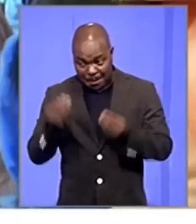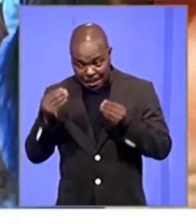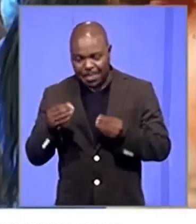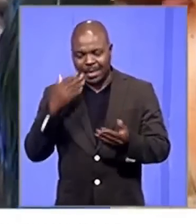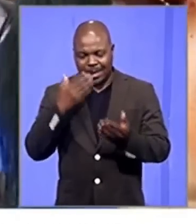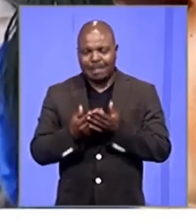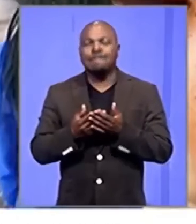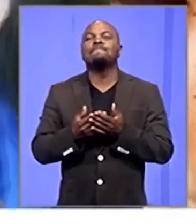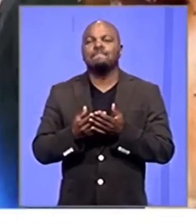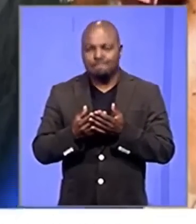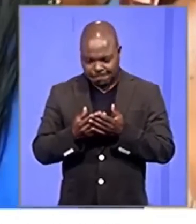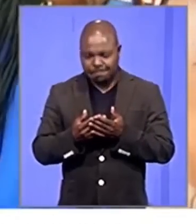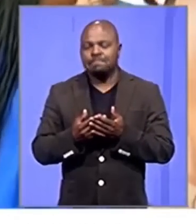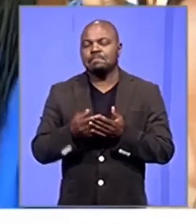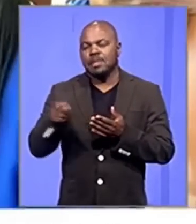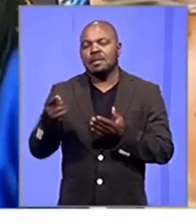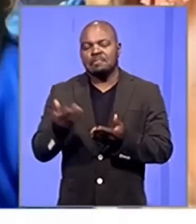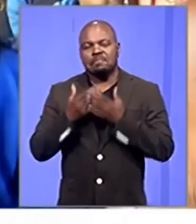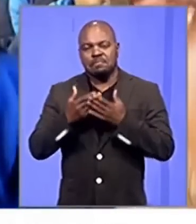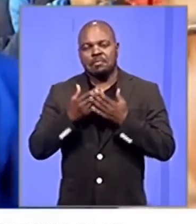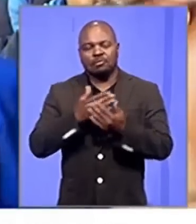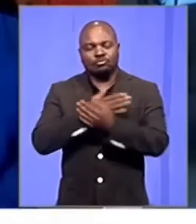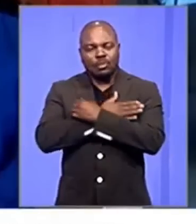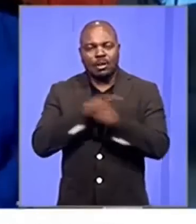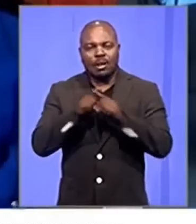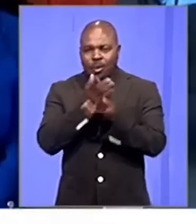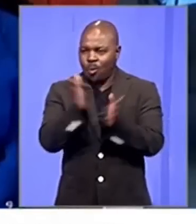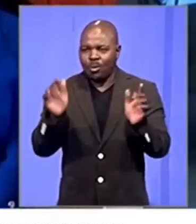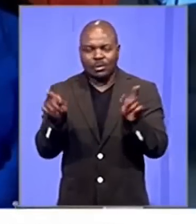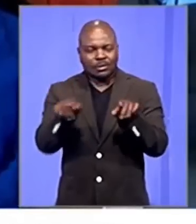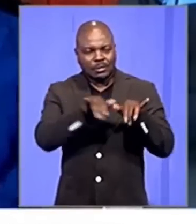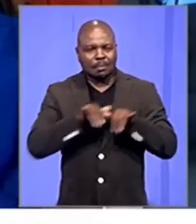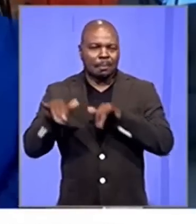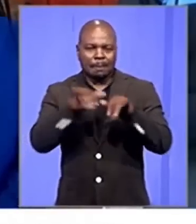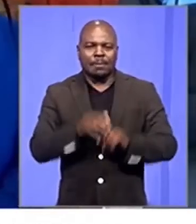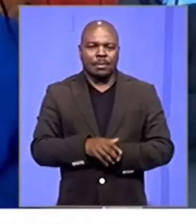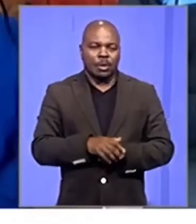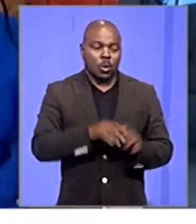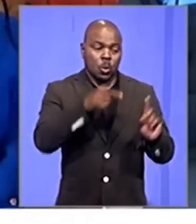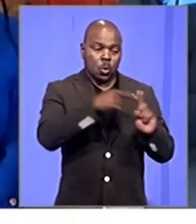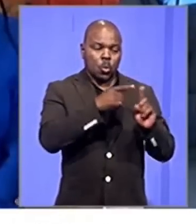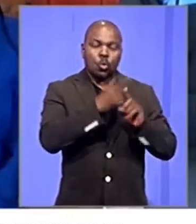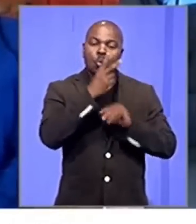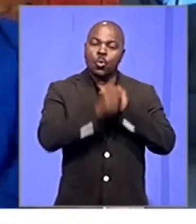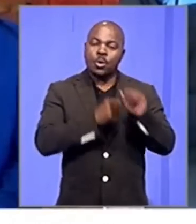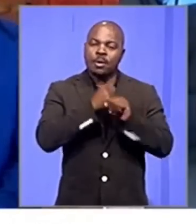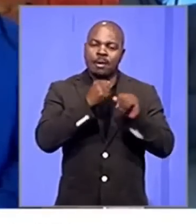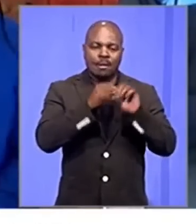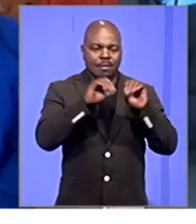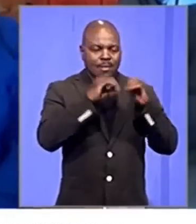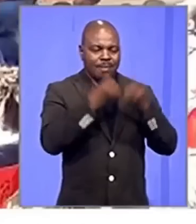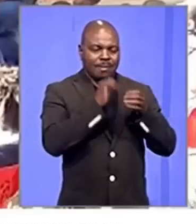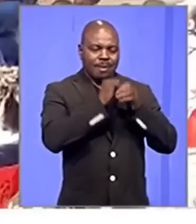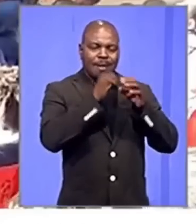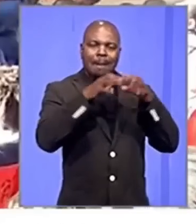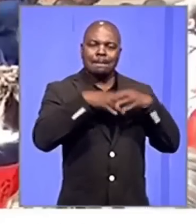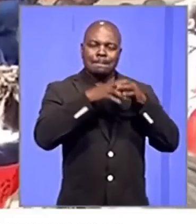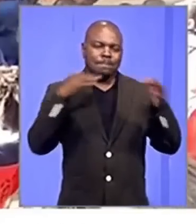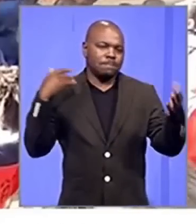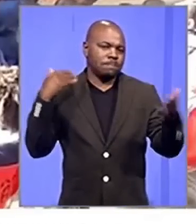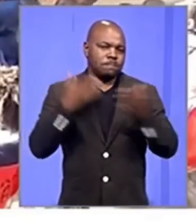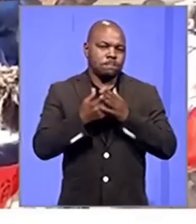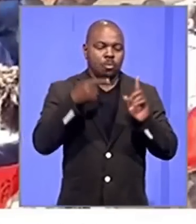dilo ba itse gore bona ba tshwana le bana ba ra tshwana la rotlhe mo sekolong. Ranoto o na le dingwaga di le 2 a tsamaisa mokgatlho wa gagwe wa go thusa batho,